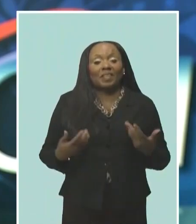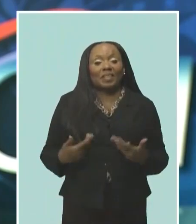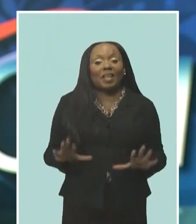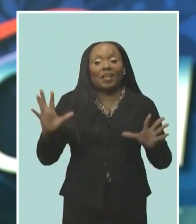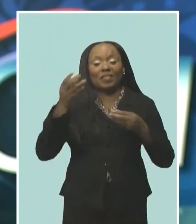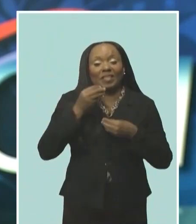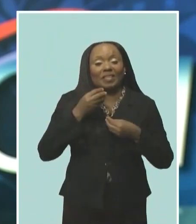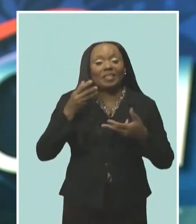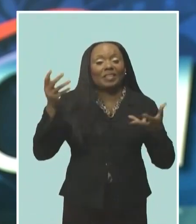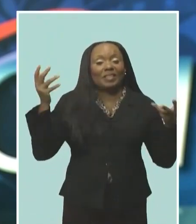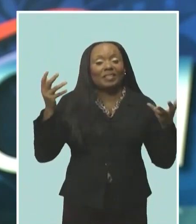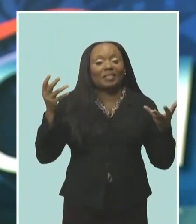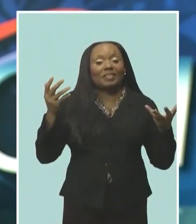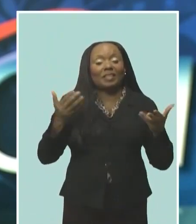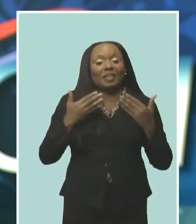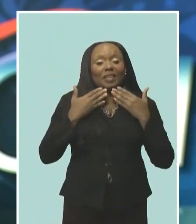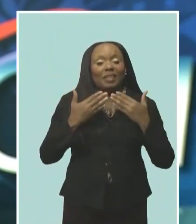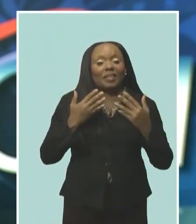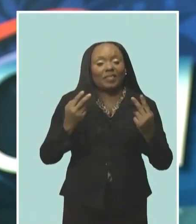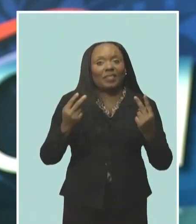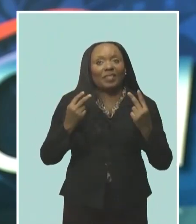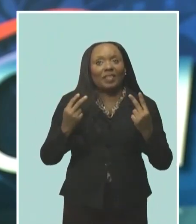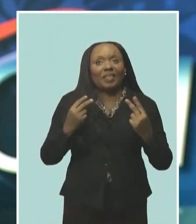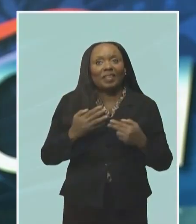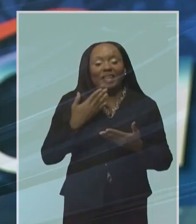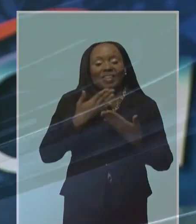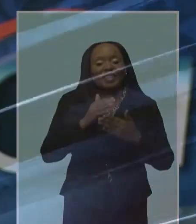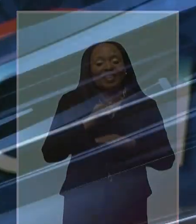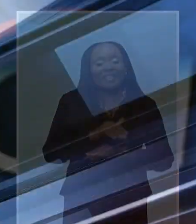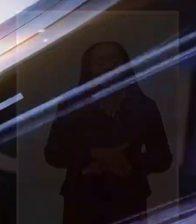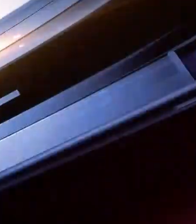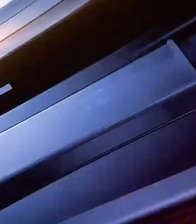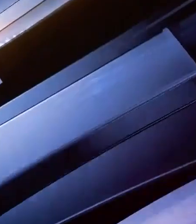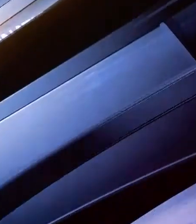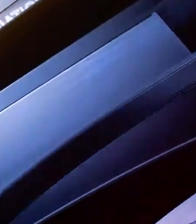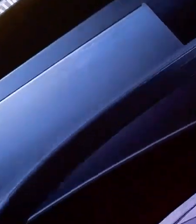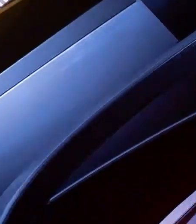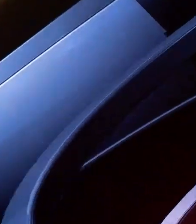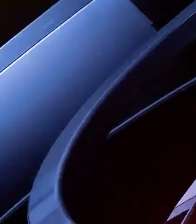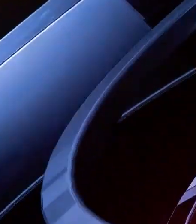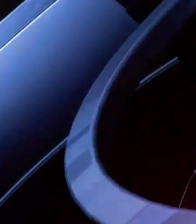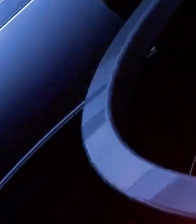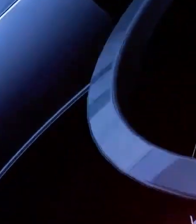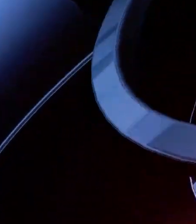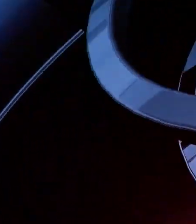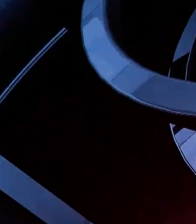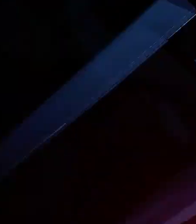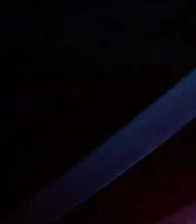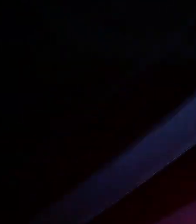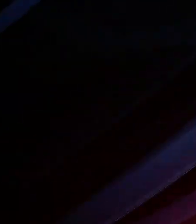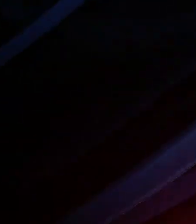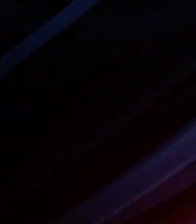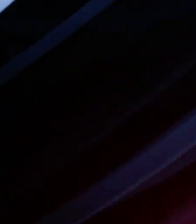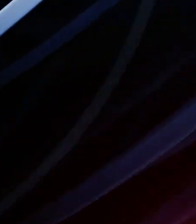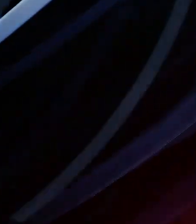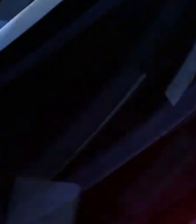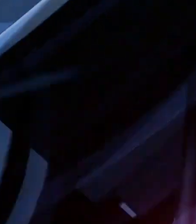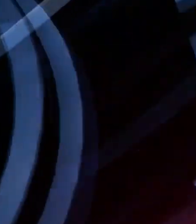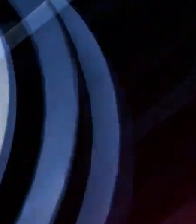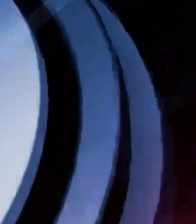our newscast for tonight. Thank you so much for tuning in. Good night.